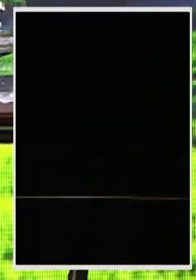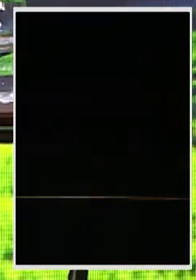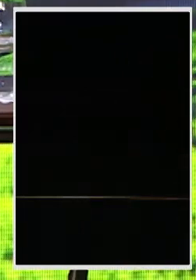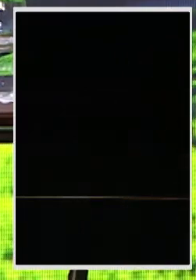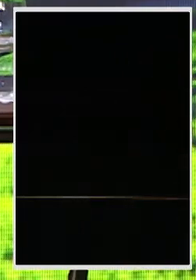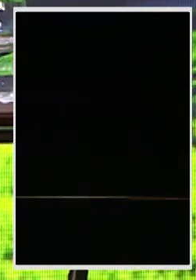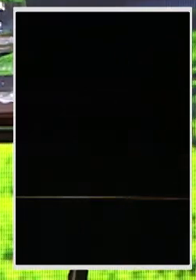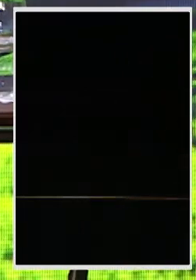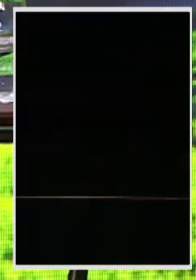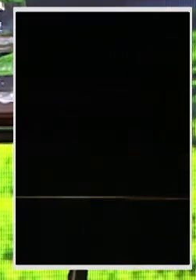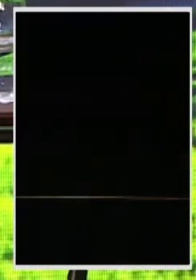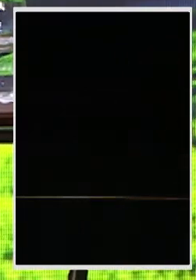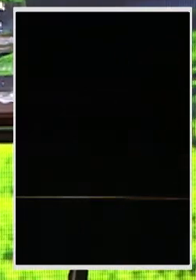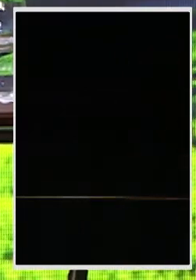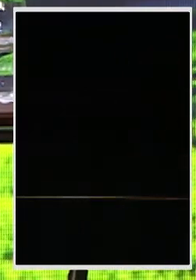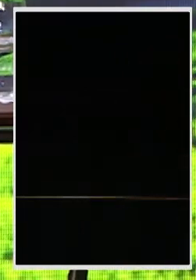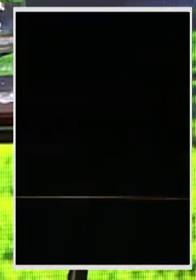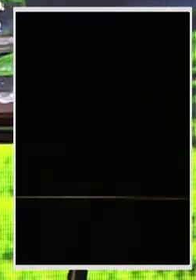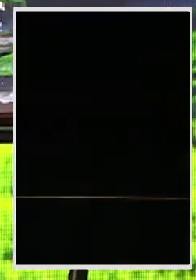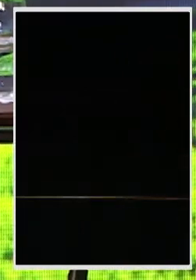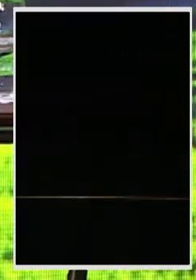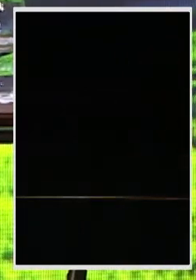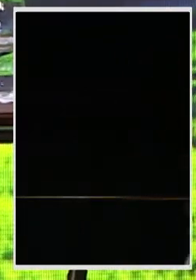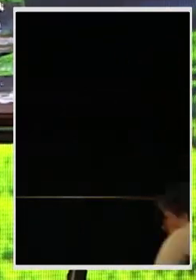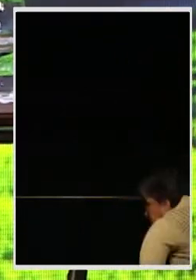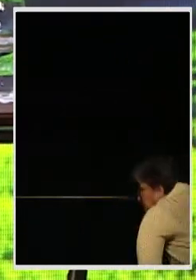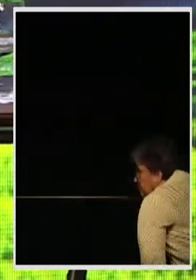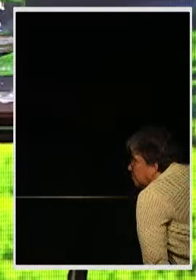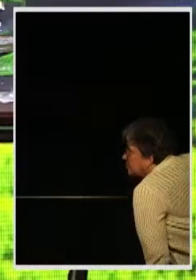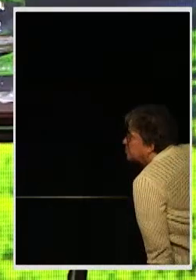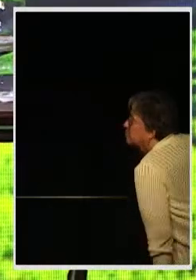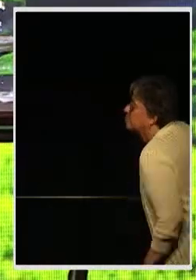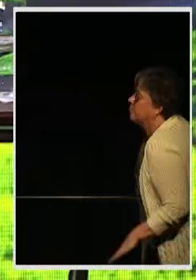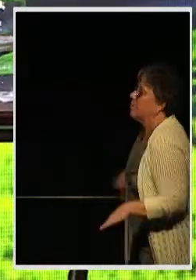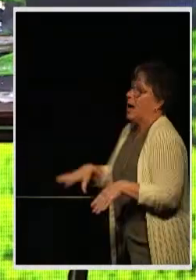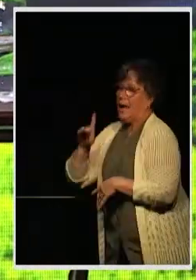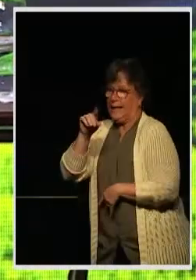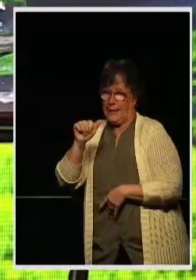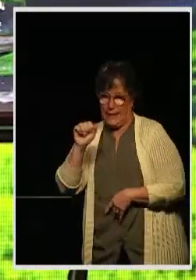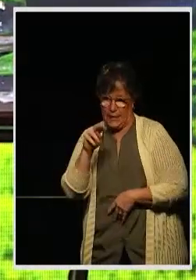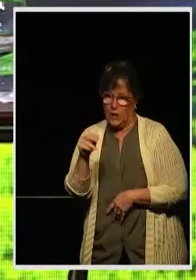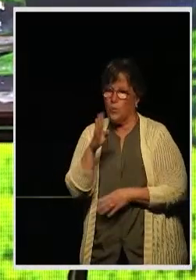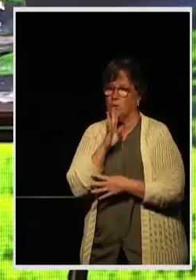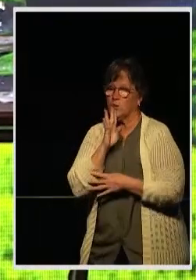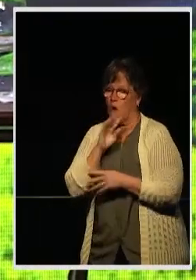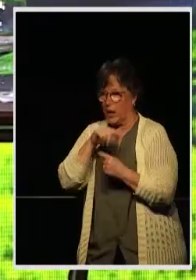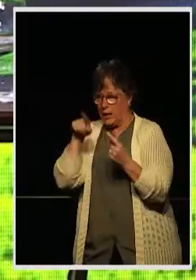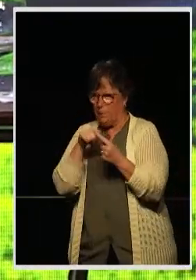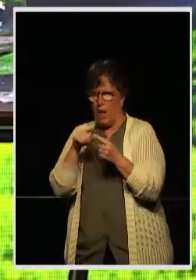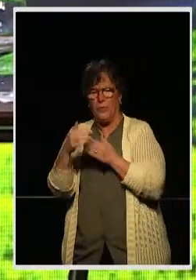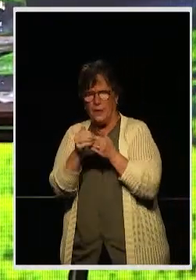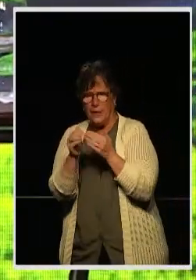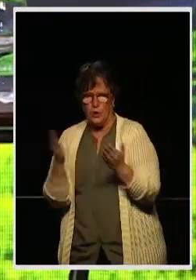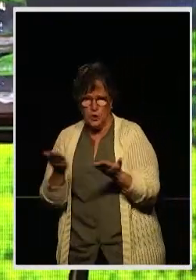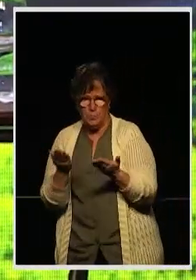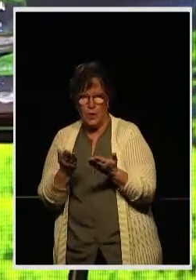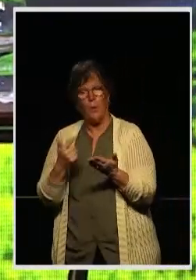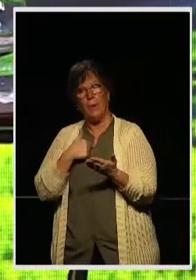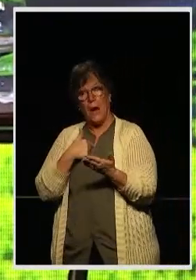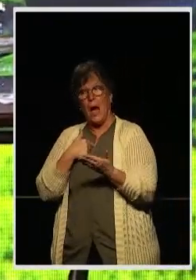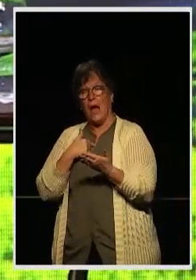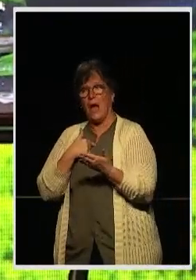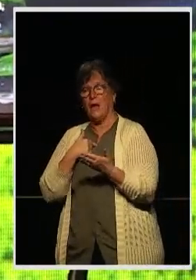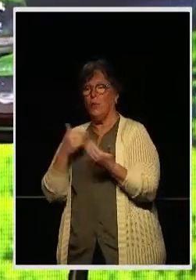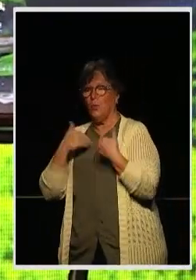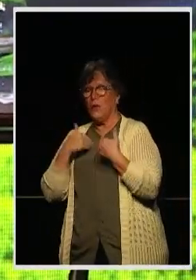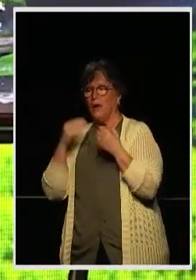from New York State, but I also am proud to say that we have incredible leadership from Cornell in the research that we're doing, and I know